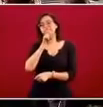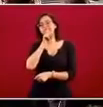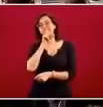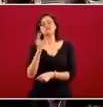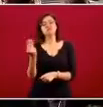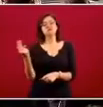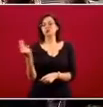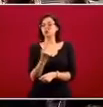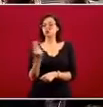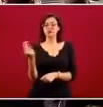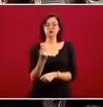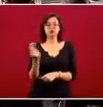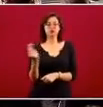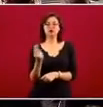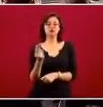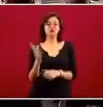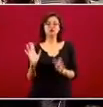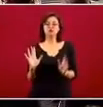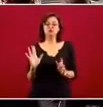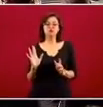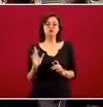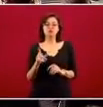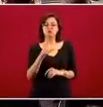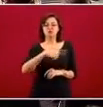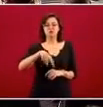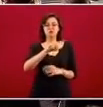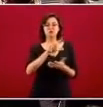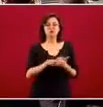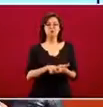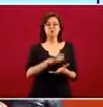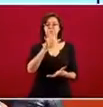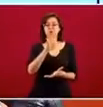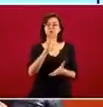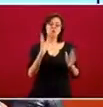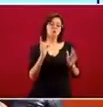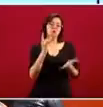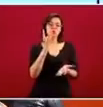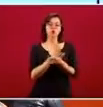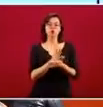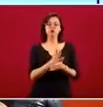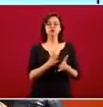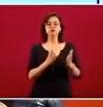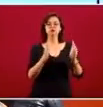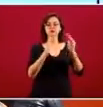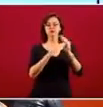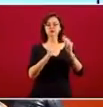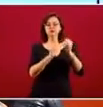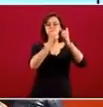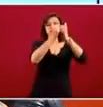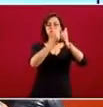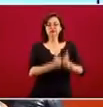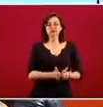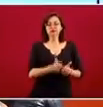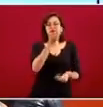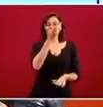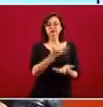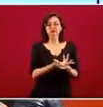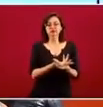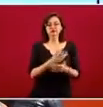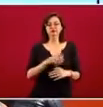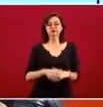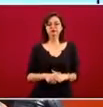and they didn't need a more aggressive or more monitored treatment. They just